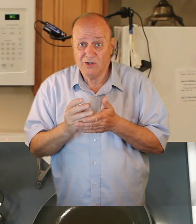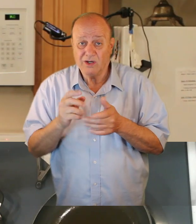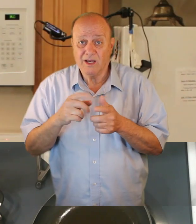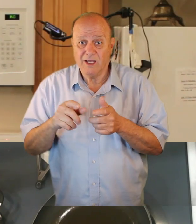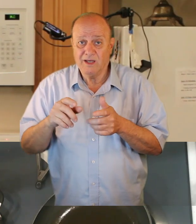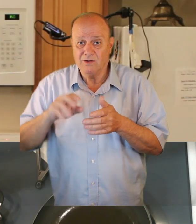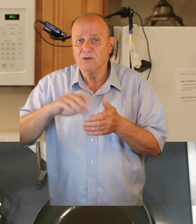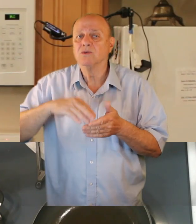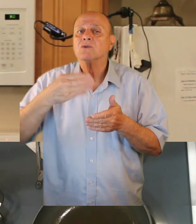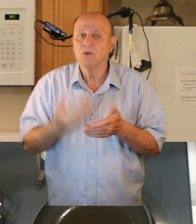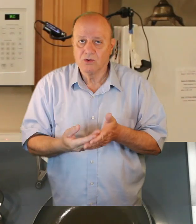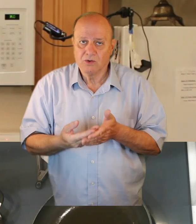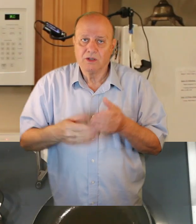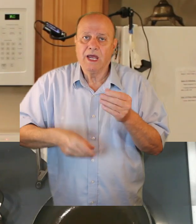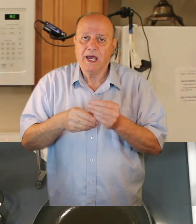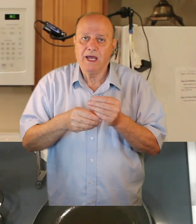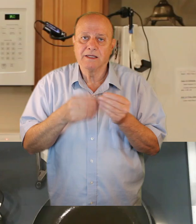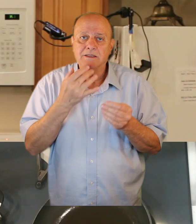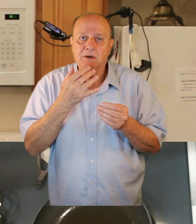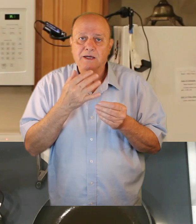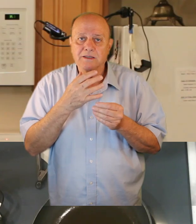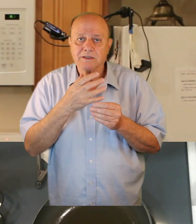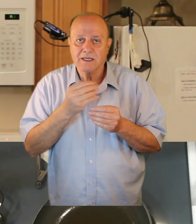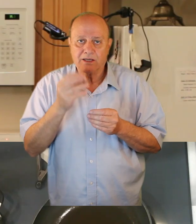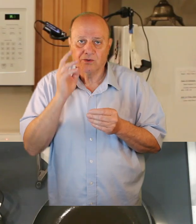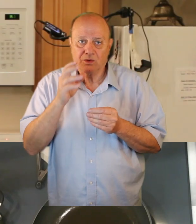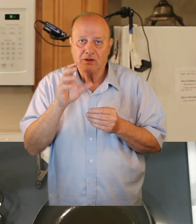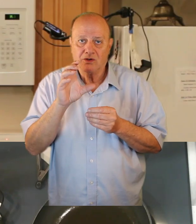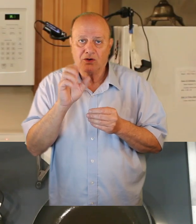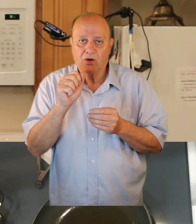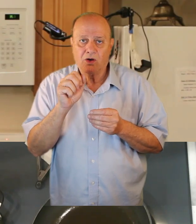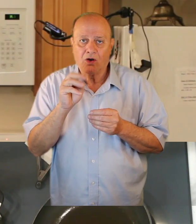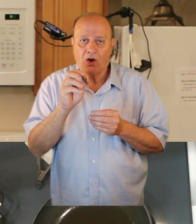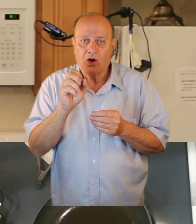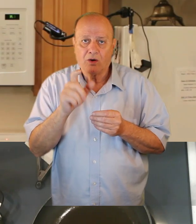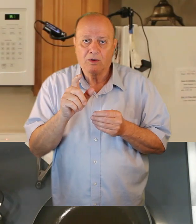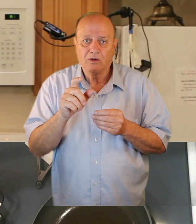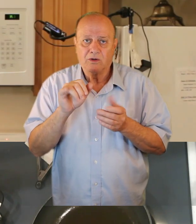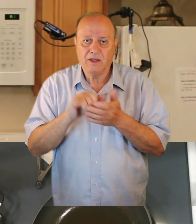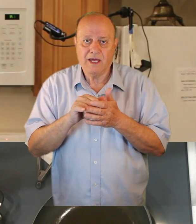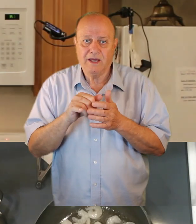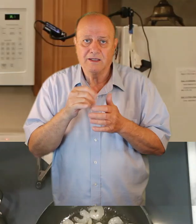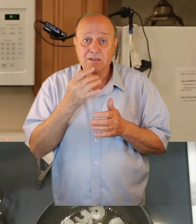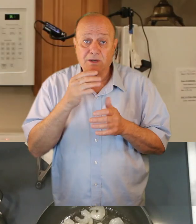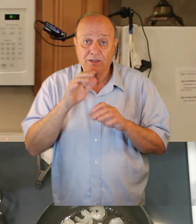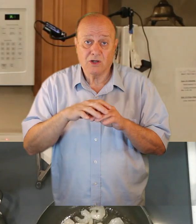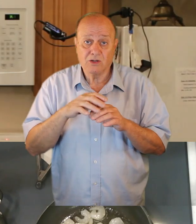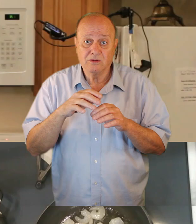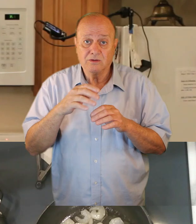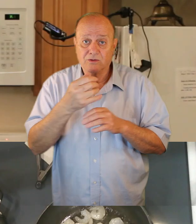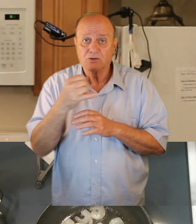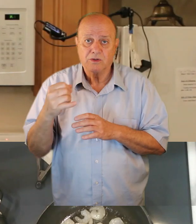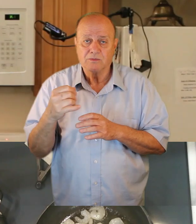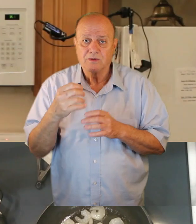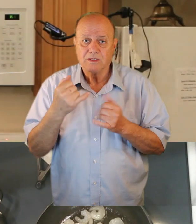cook, and then turn that, and then we're going to add the spice, and it will caramelize the spice blend onto the shrimp. I'm trying to be a